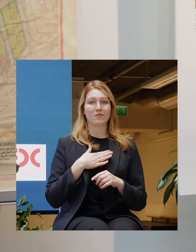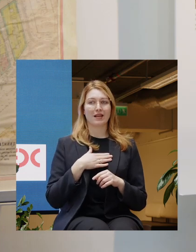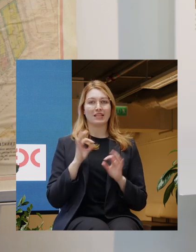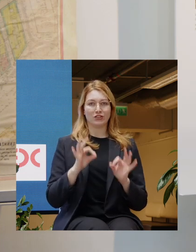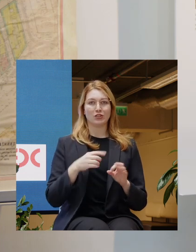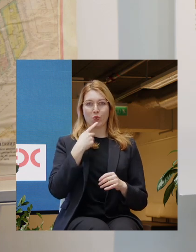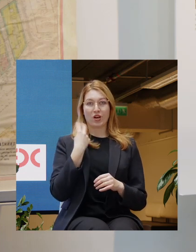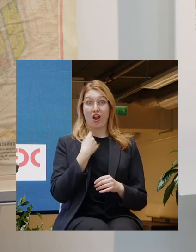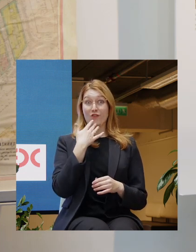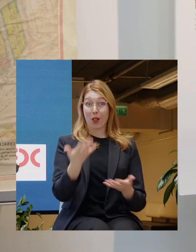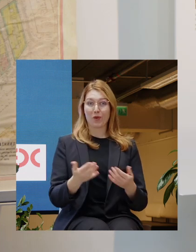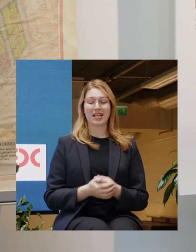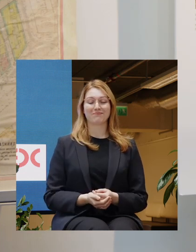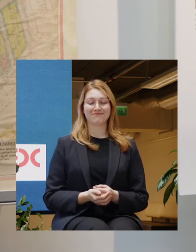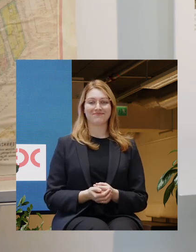in English.